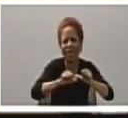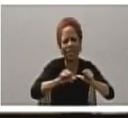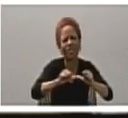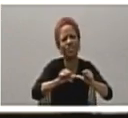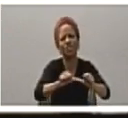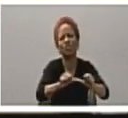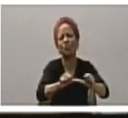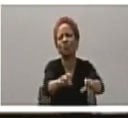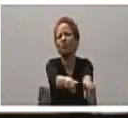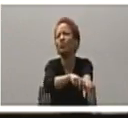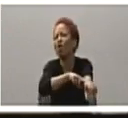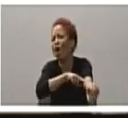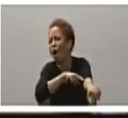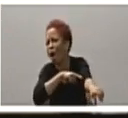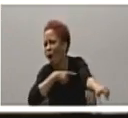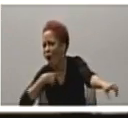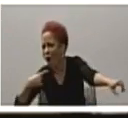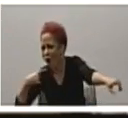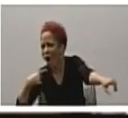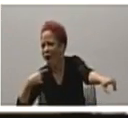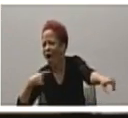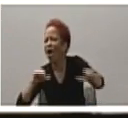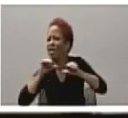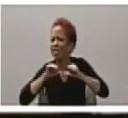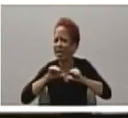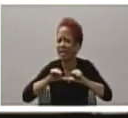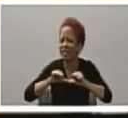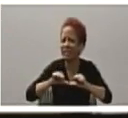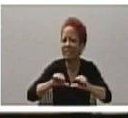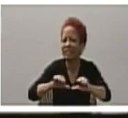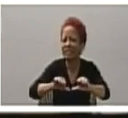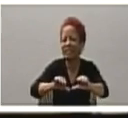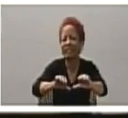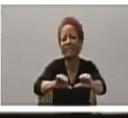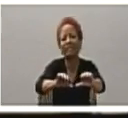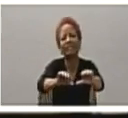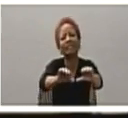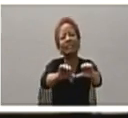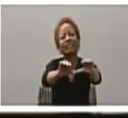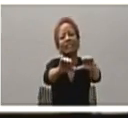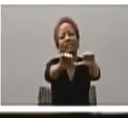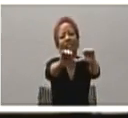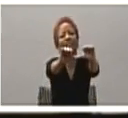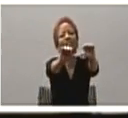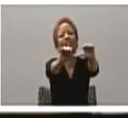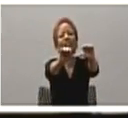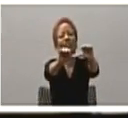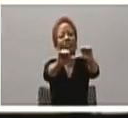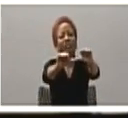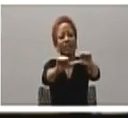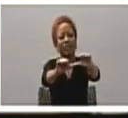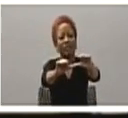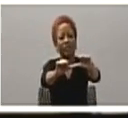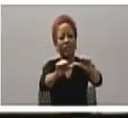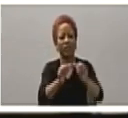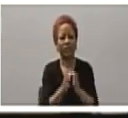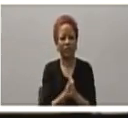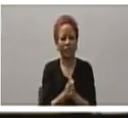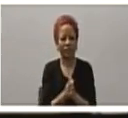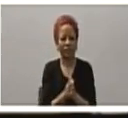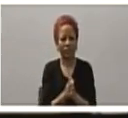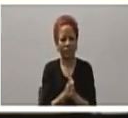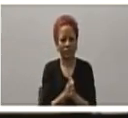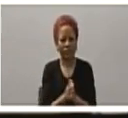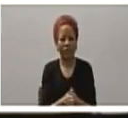last, to continue to exist. For example, when we speak about the remains of our breakfast, for